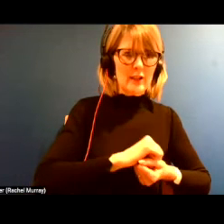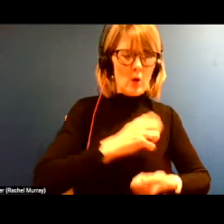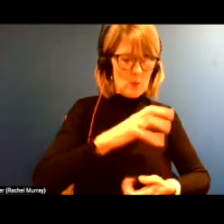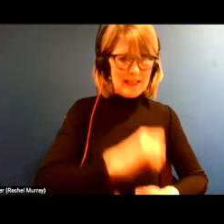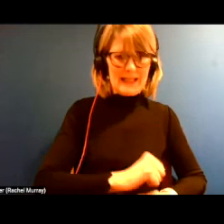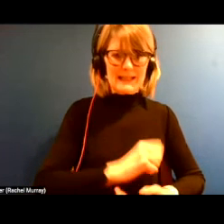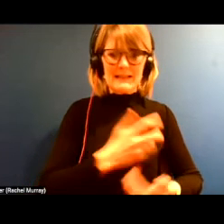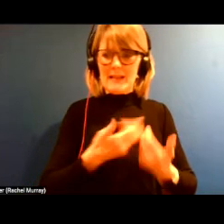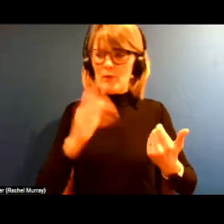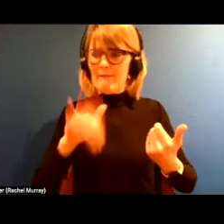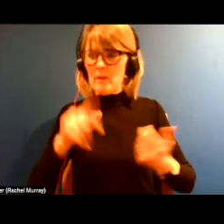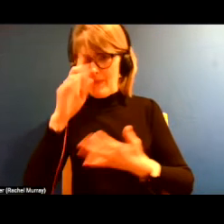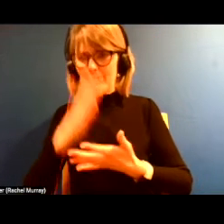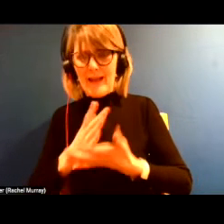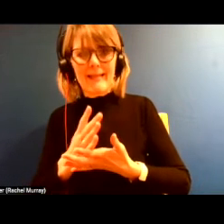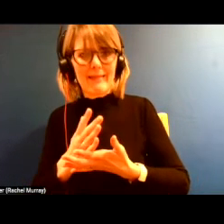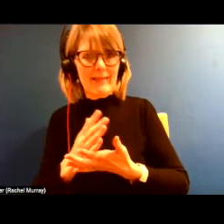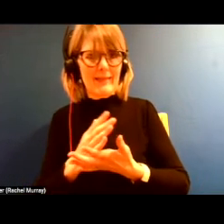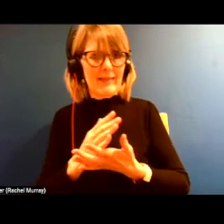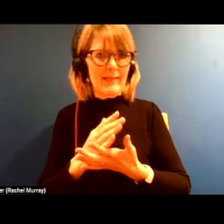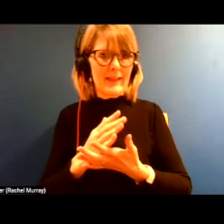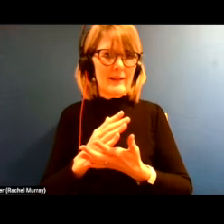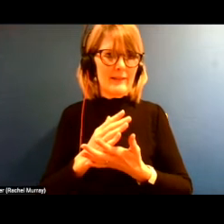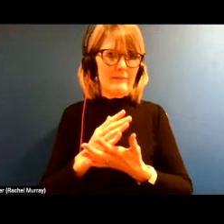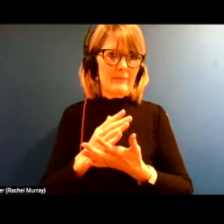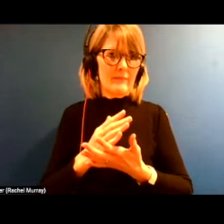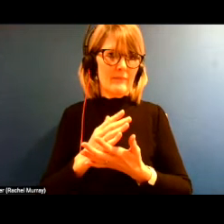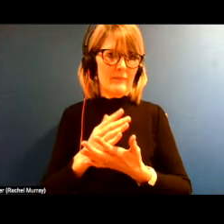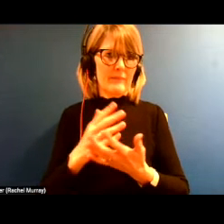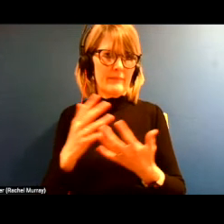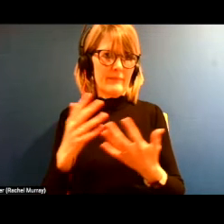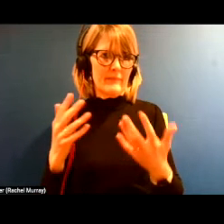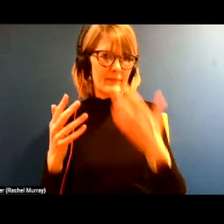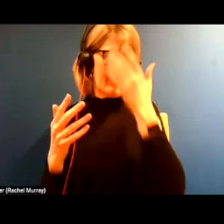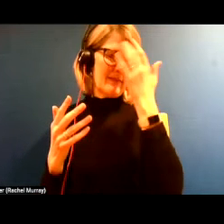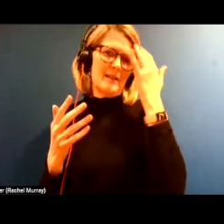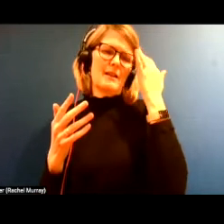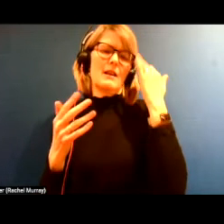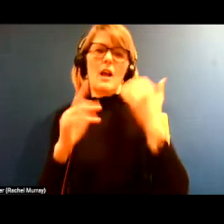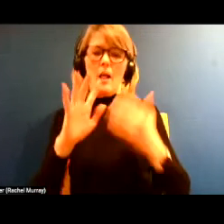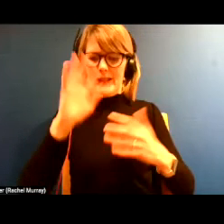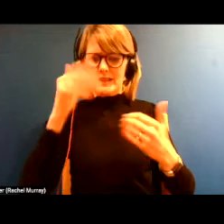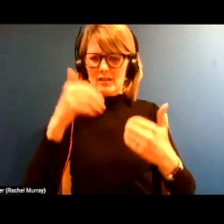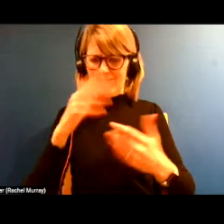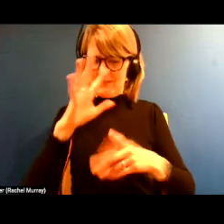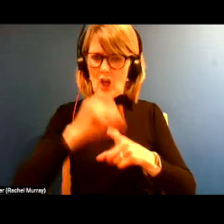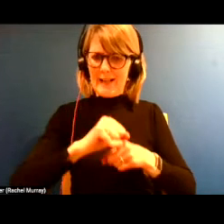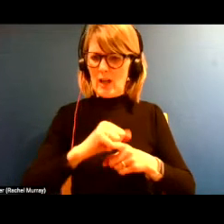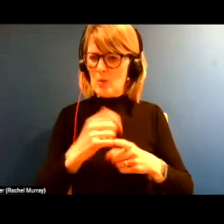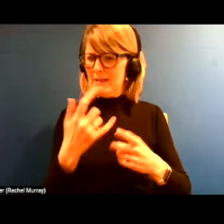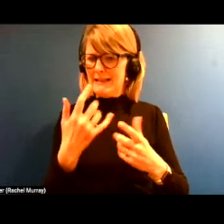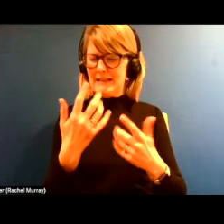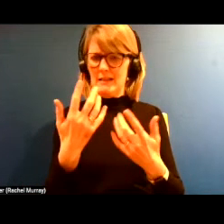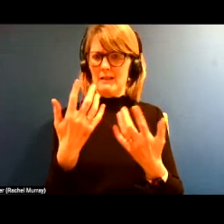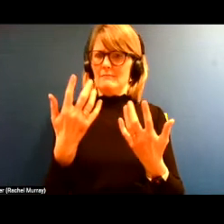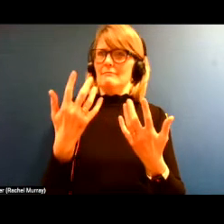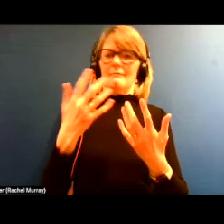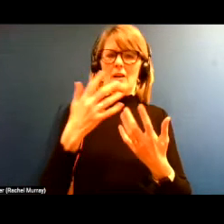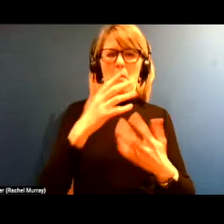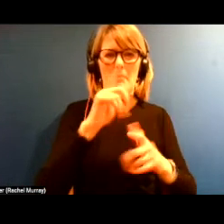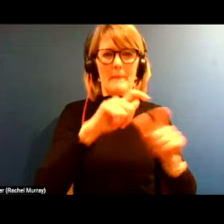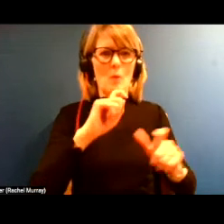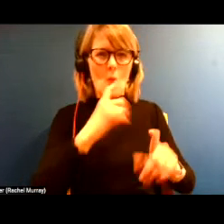despite the prognosis of an autism diagnosis, that I was chronically unlikable and unrelatable, that there was a God who did like me and did want to